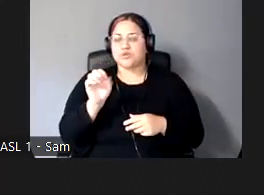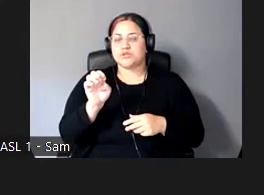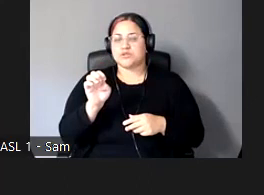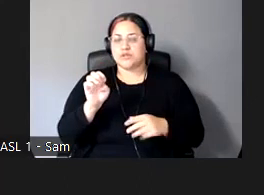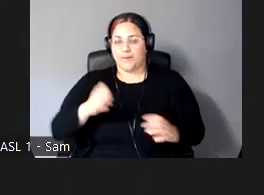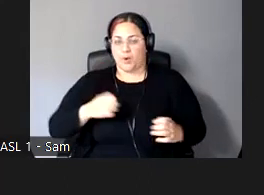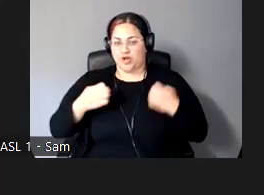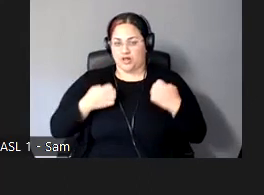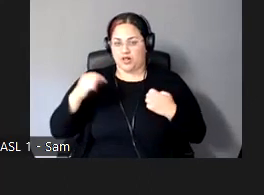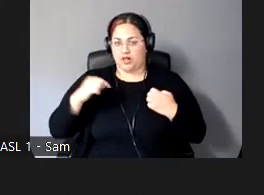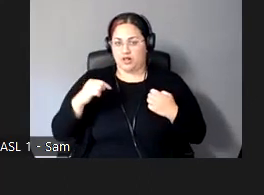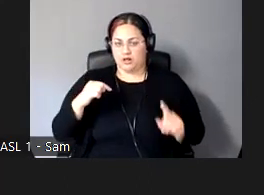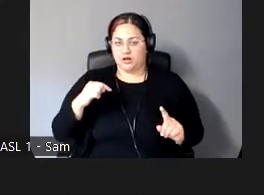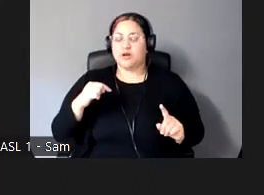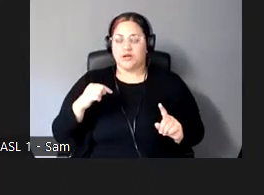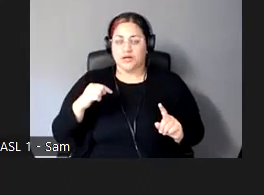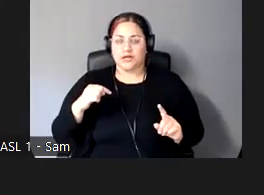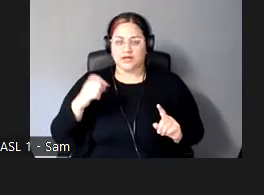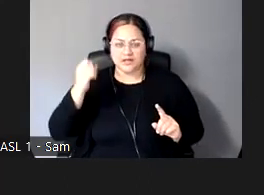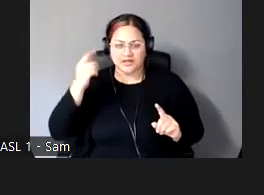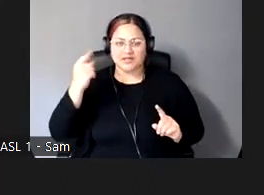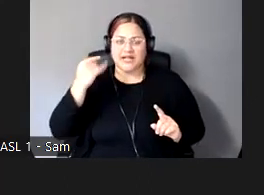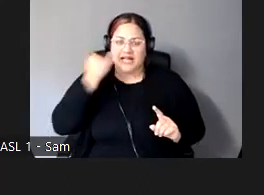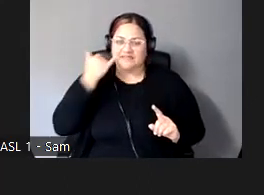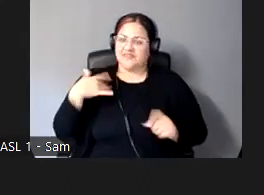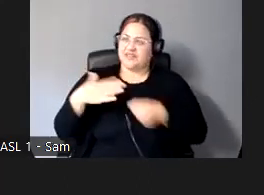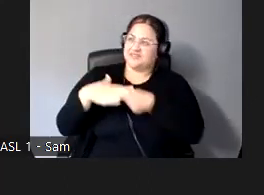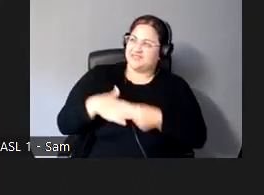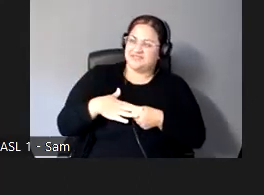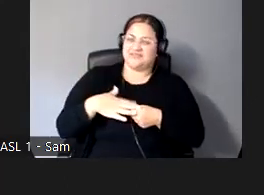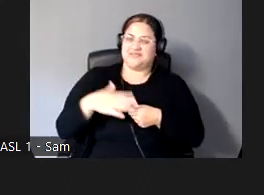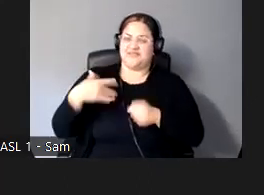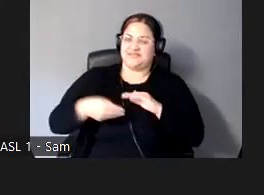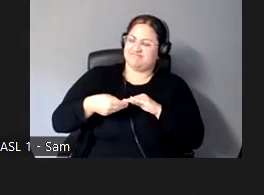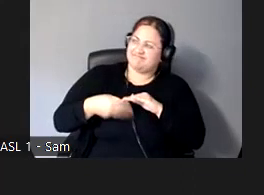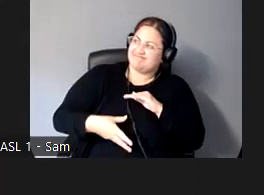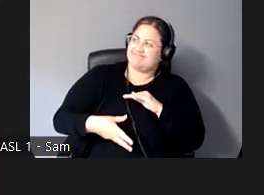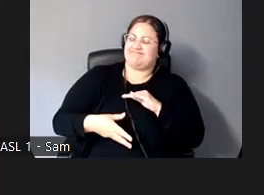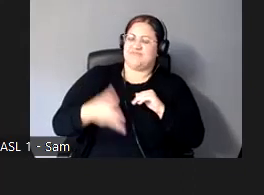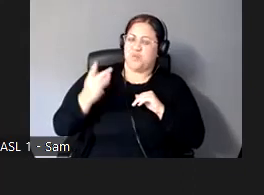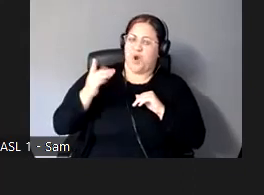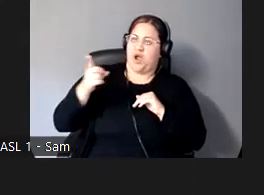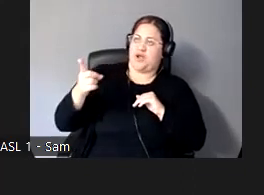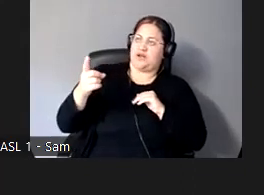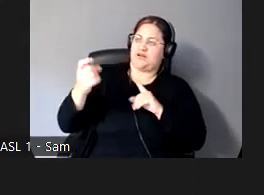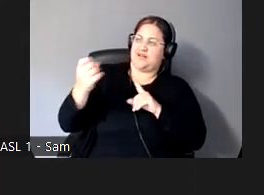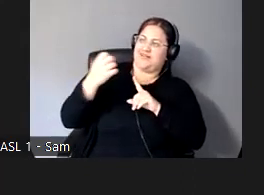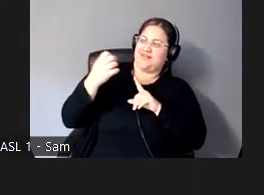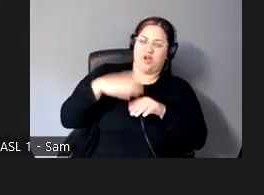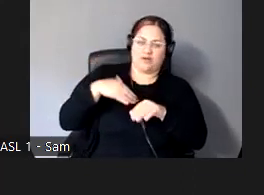impact that lessens a person's feeling of identity, dignity, and self-worth. So isolation is a big part of